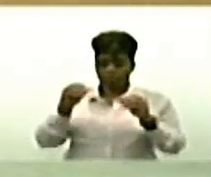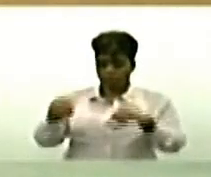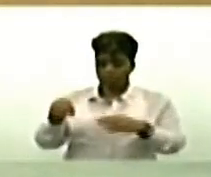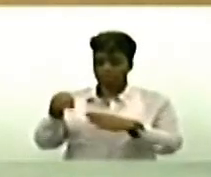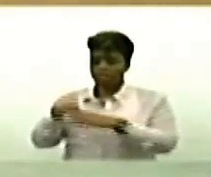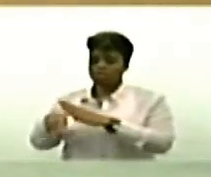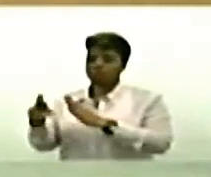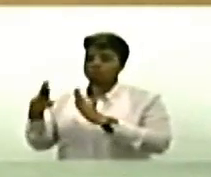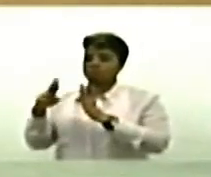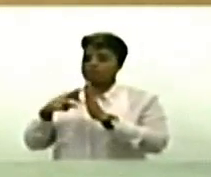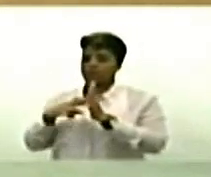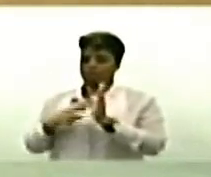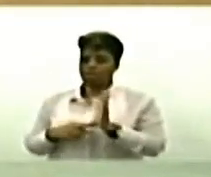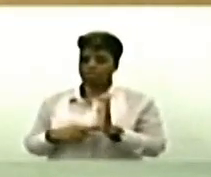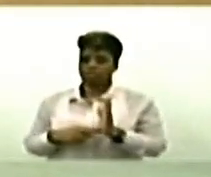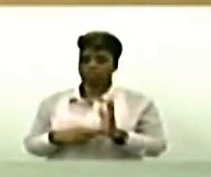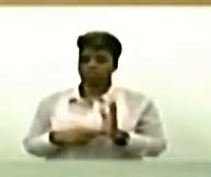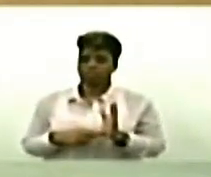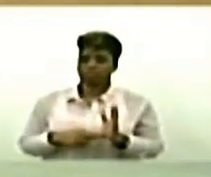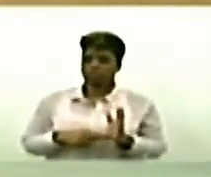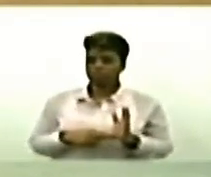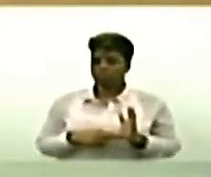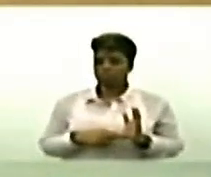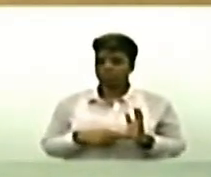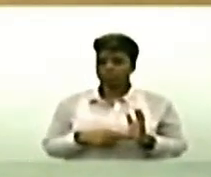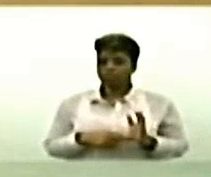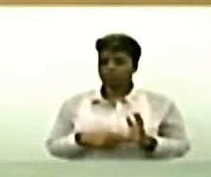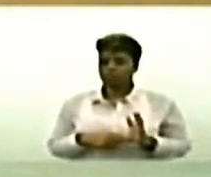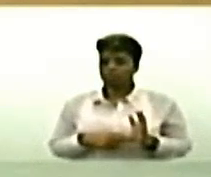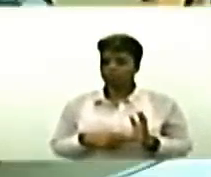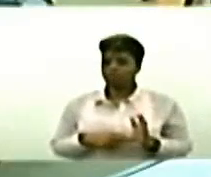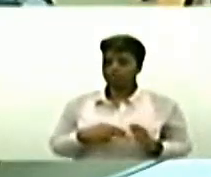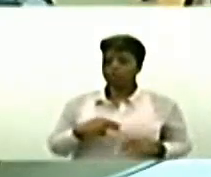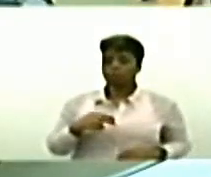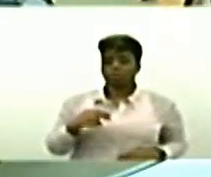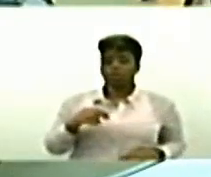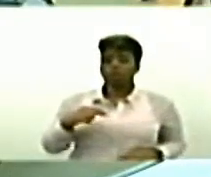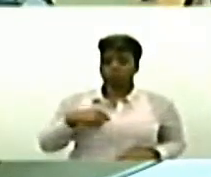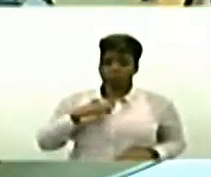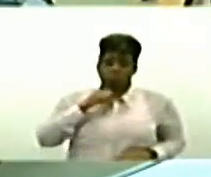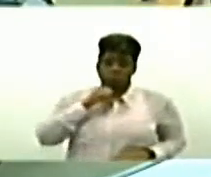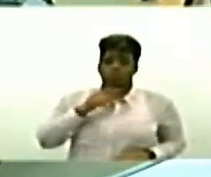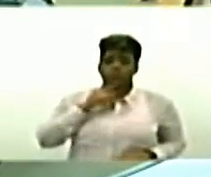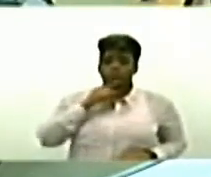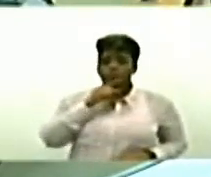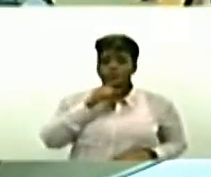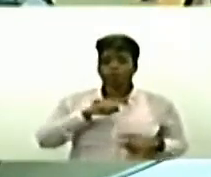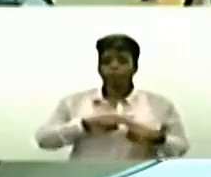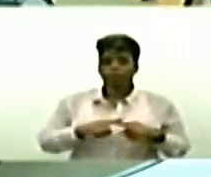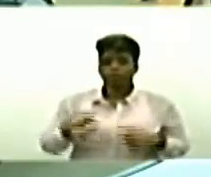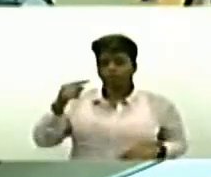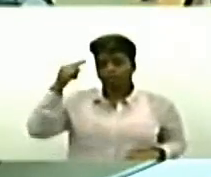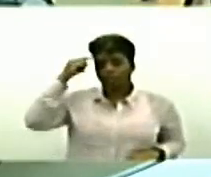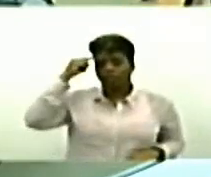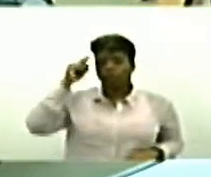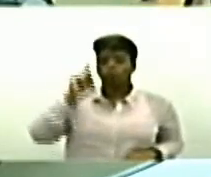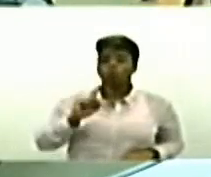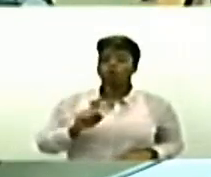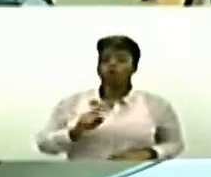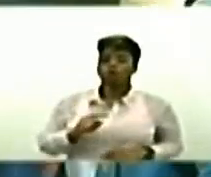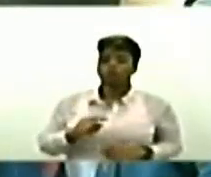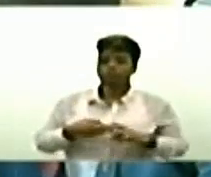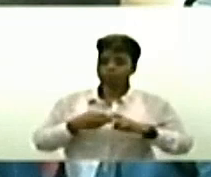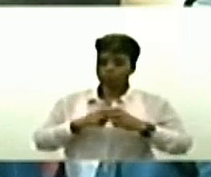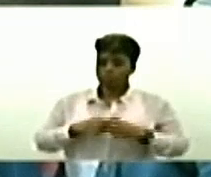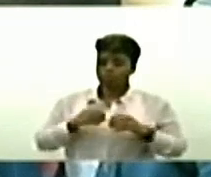Because Mr. Chair, I am not sure, but I think one of the issues with putting it